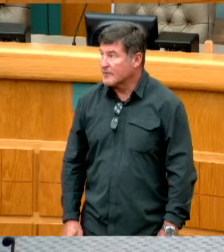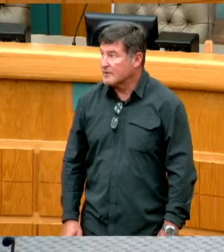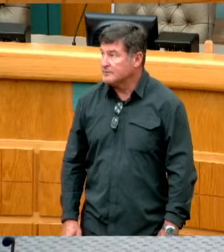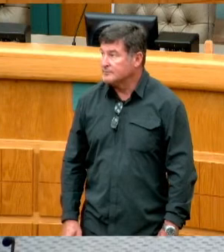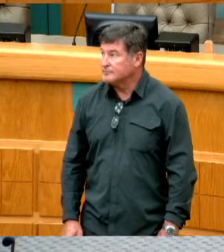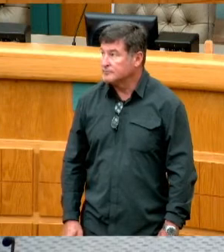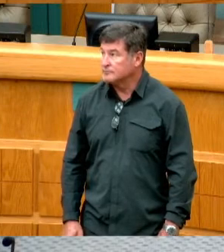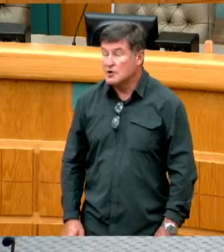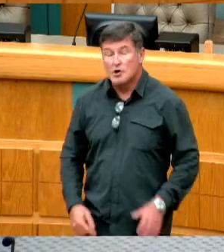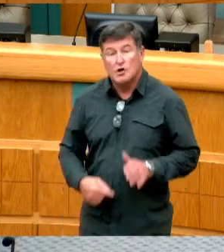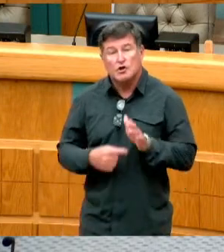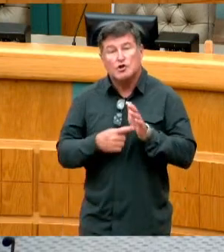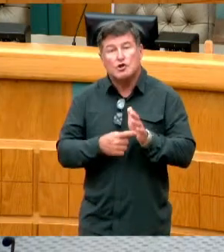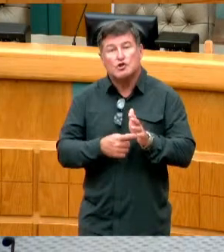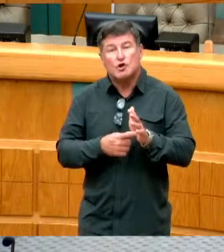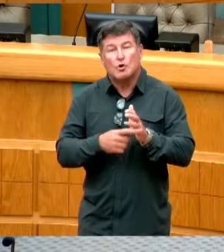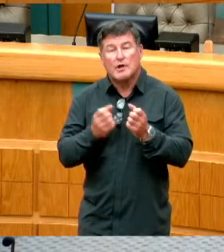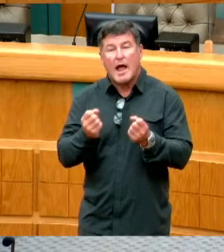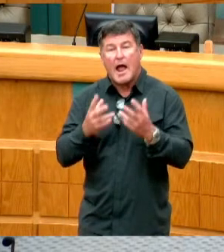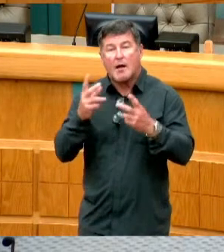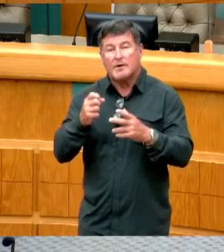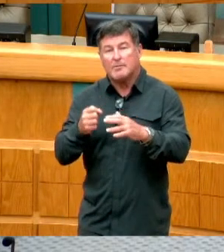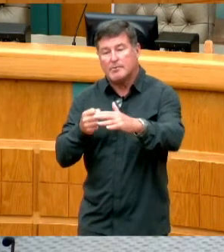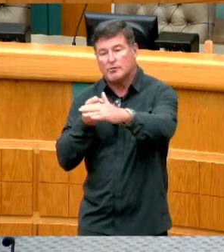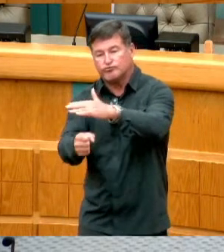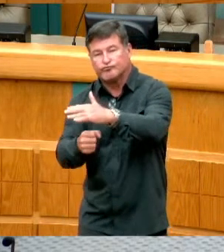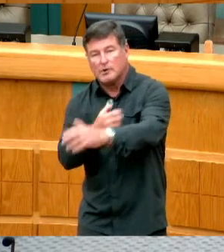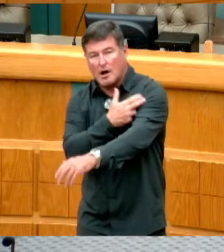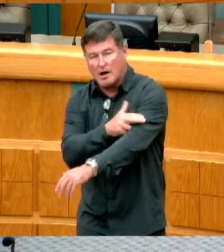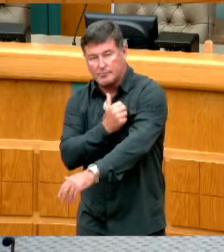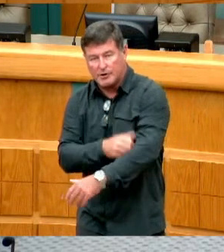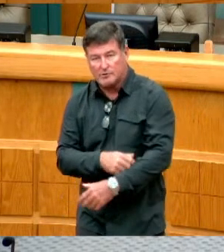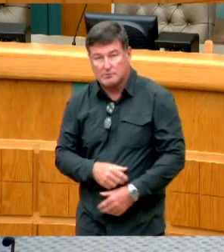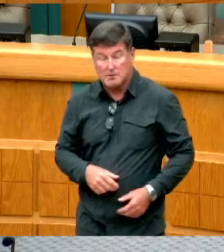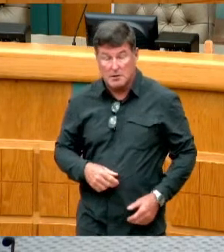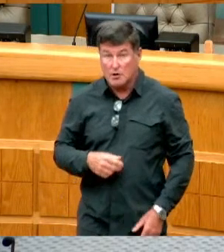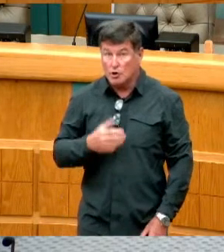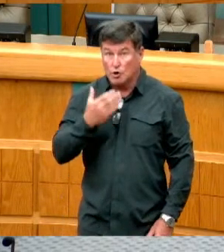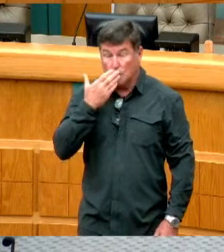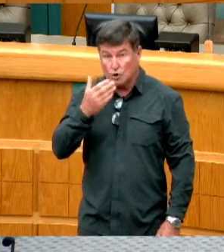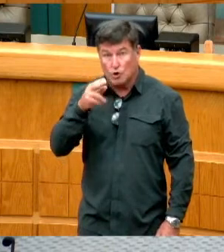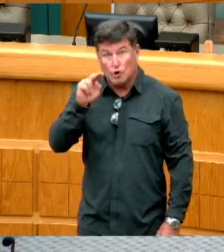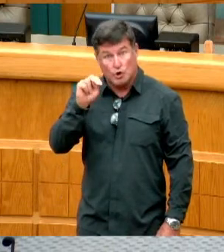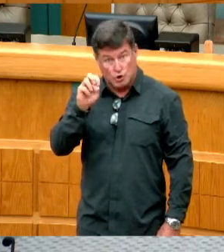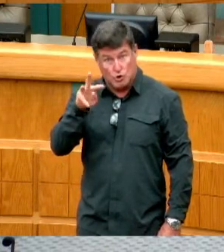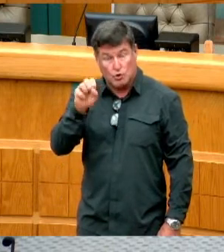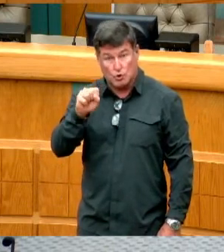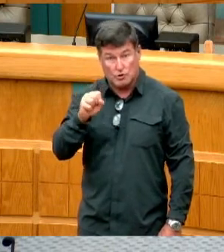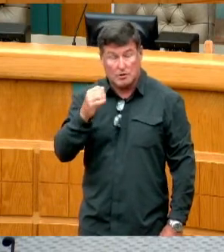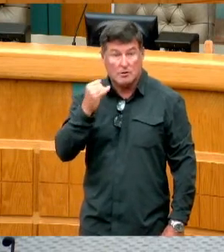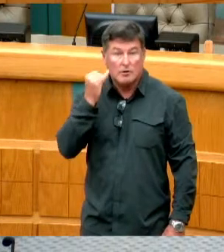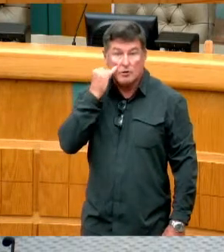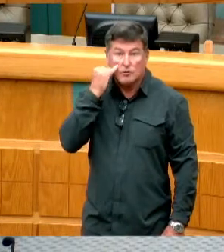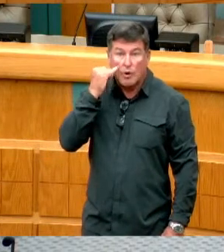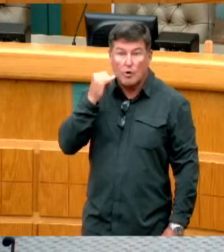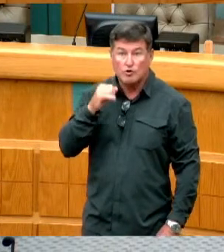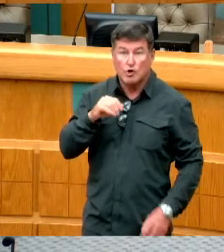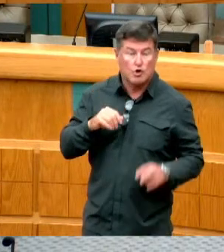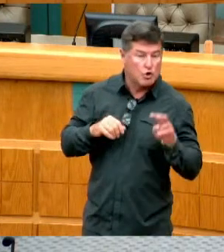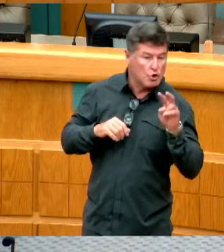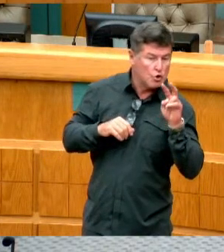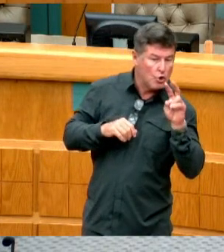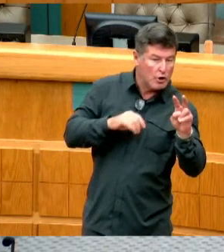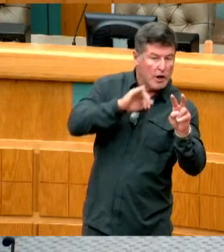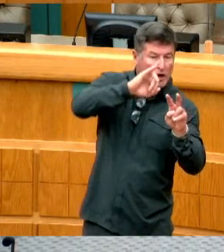This graph depicts the hospitalizations, and the good news here is that if you look at January